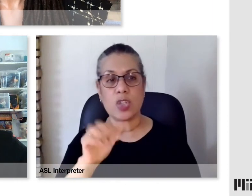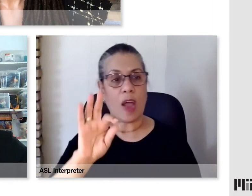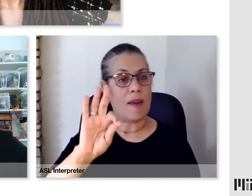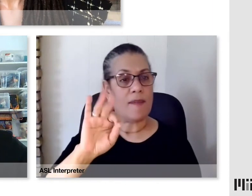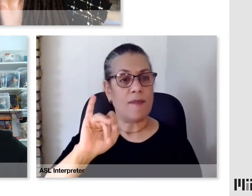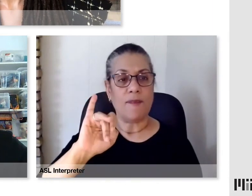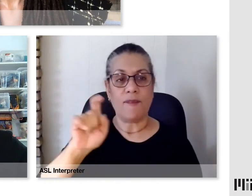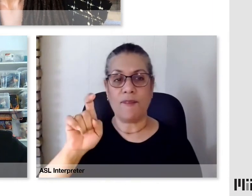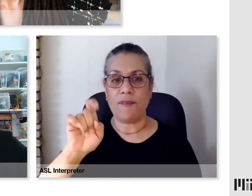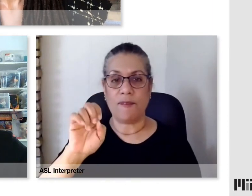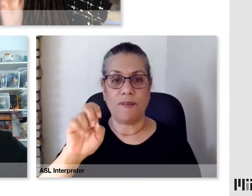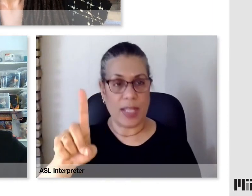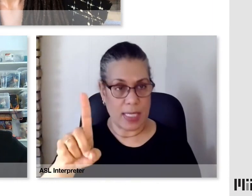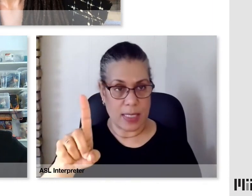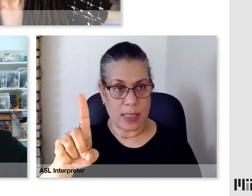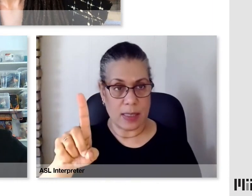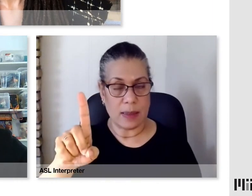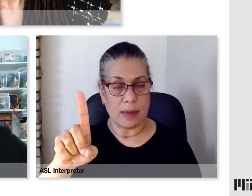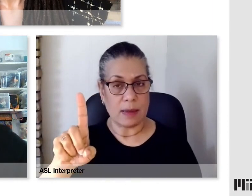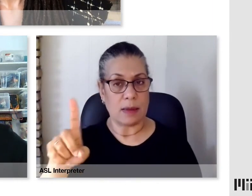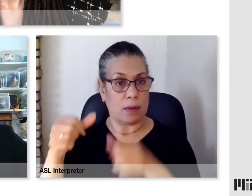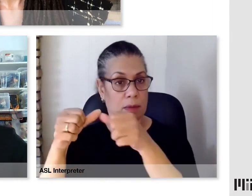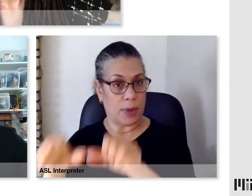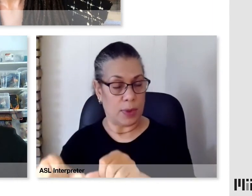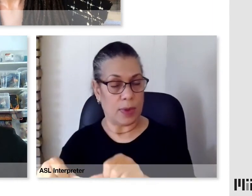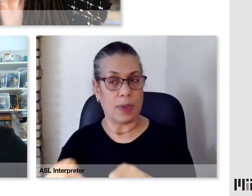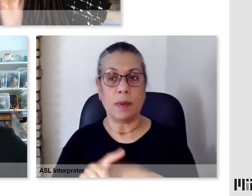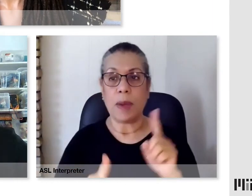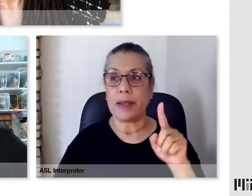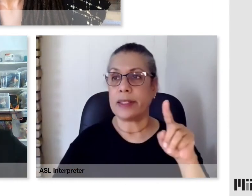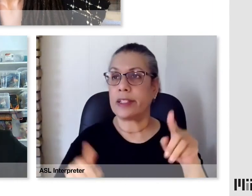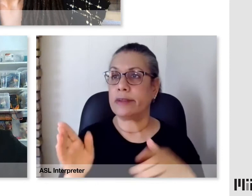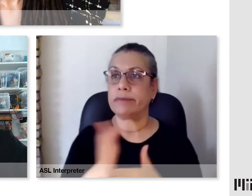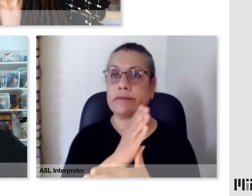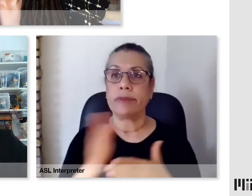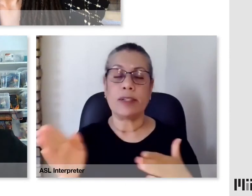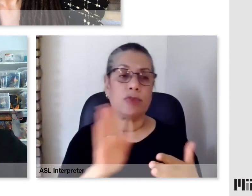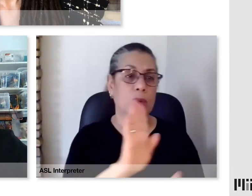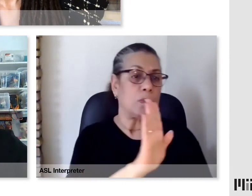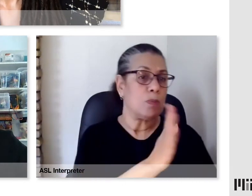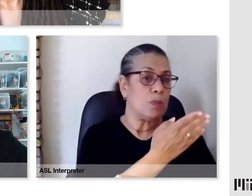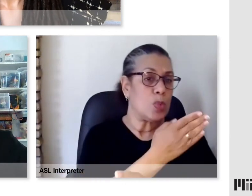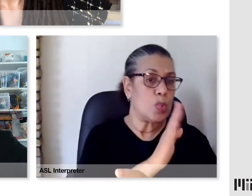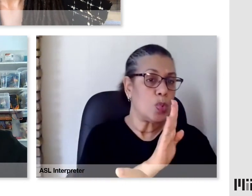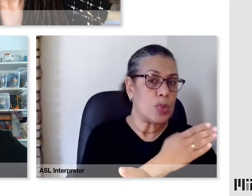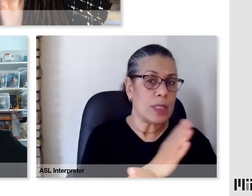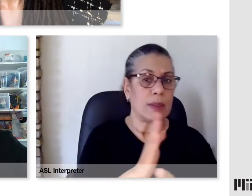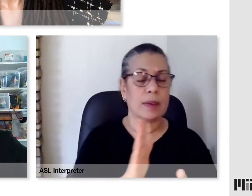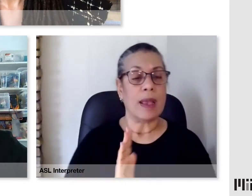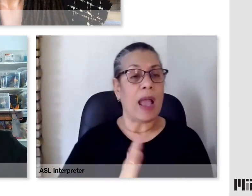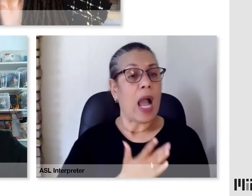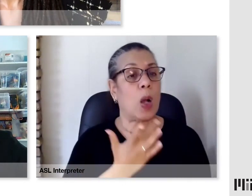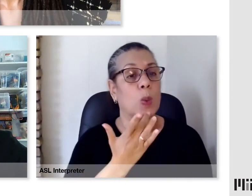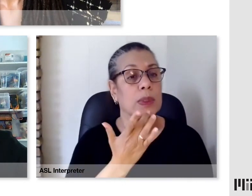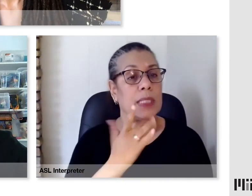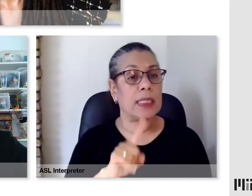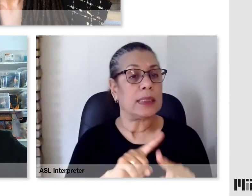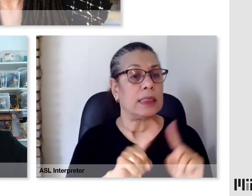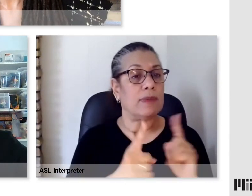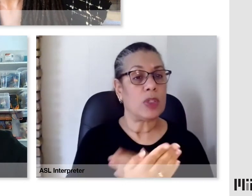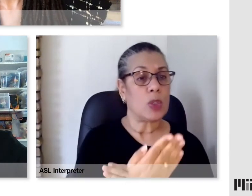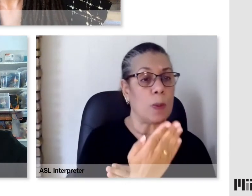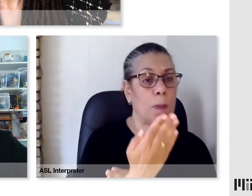location. And it can be applied to so many different things, like ranging from music, because our tastes might be different in the morning than in the